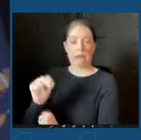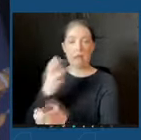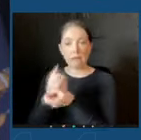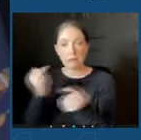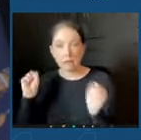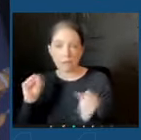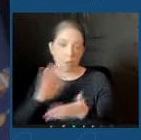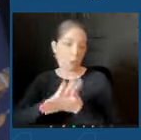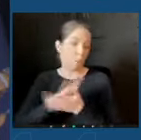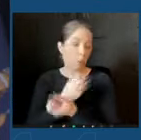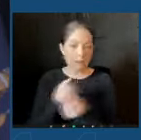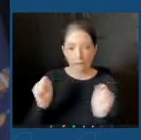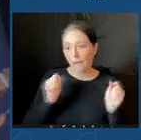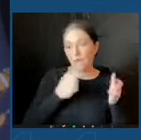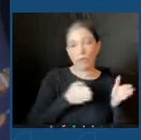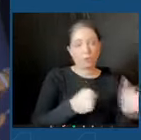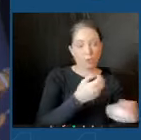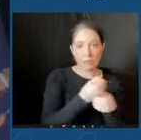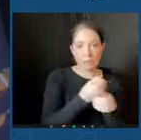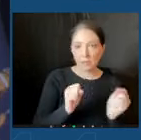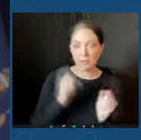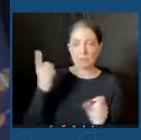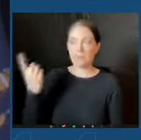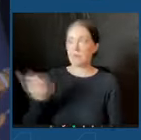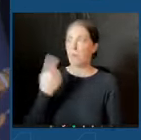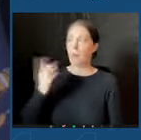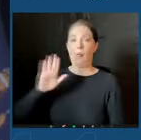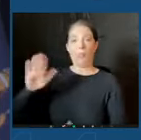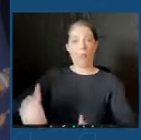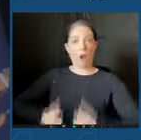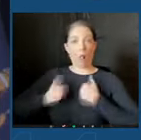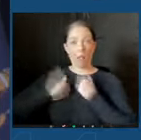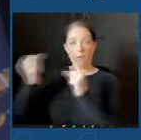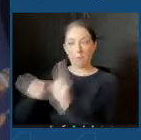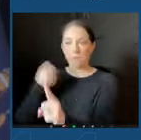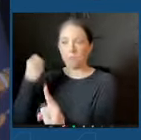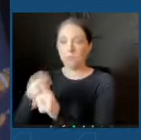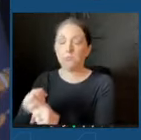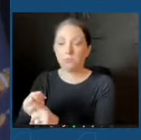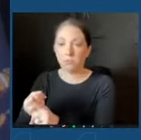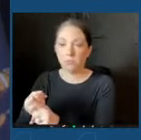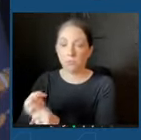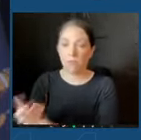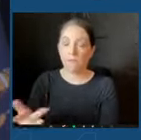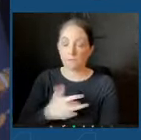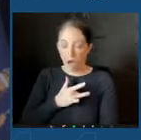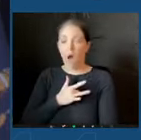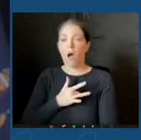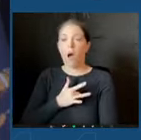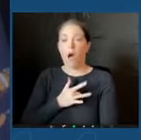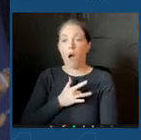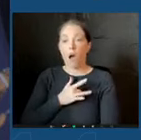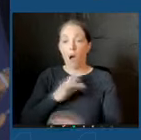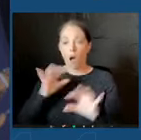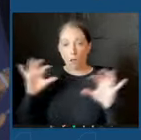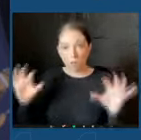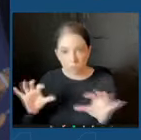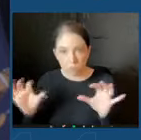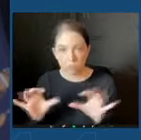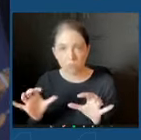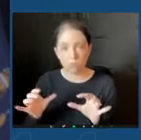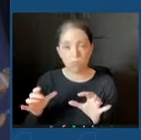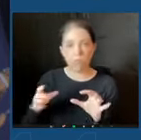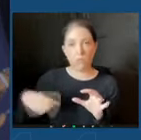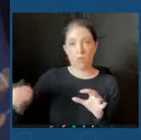street safety, something happens in their life and they feel compelled to act. And they step forward, sometimes having to set